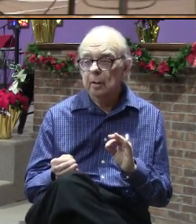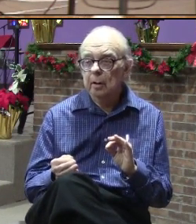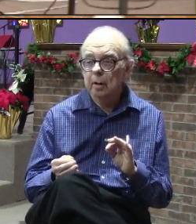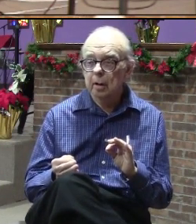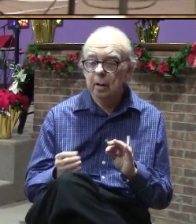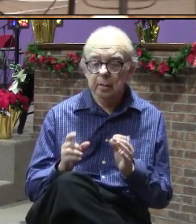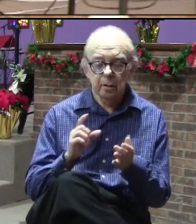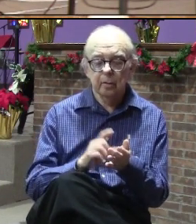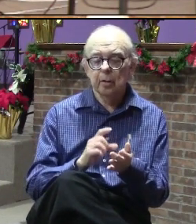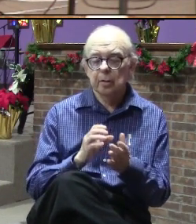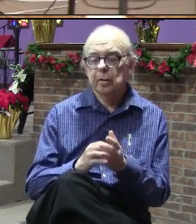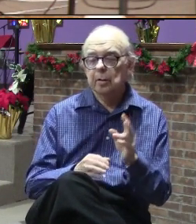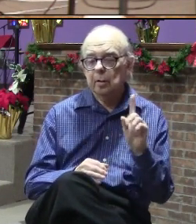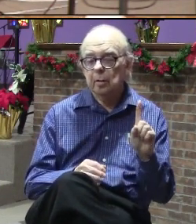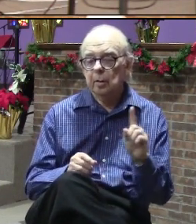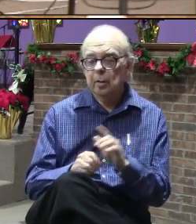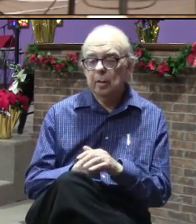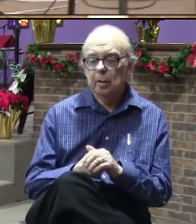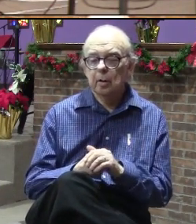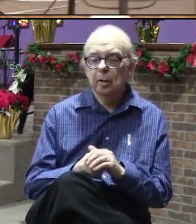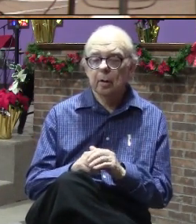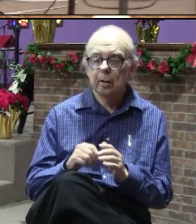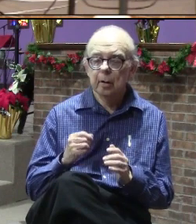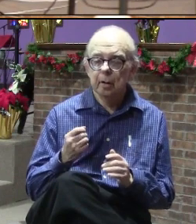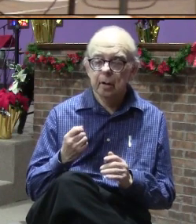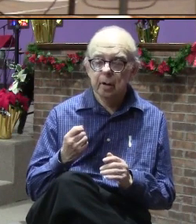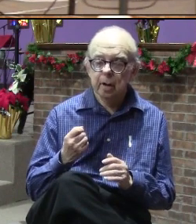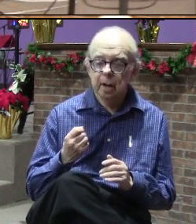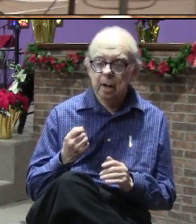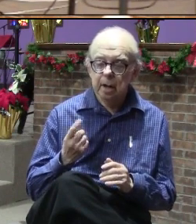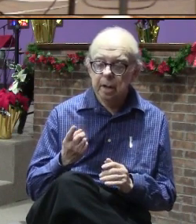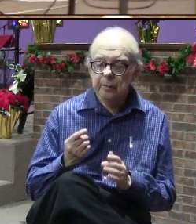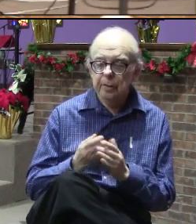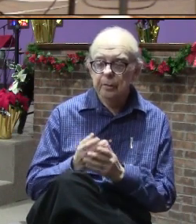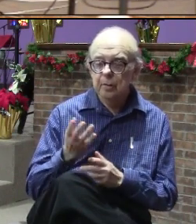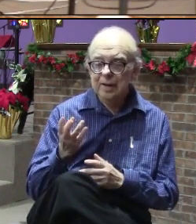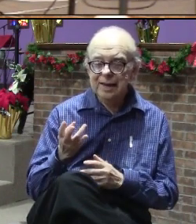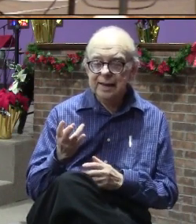In Luke chapter 1, verses 11 through 17,